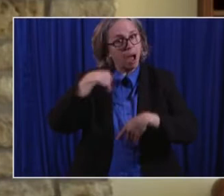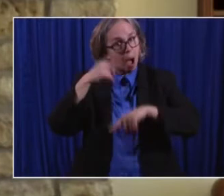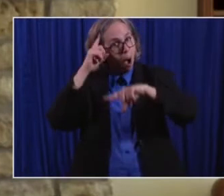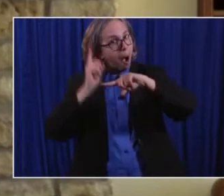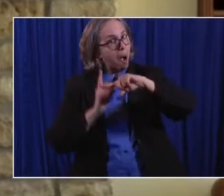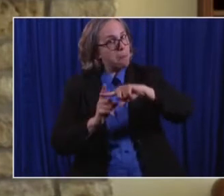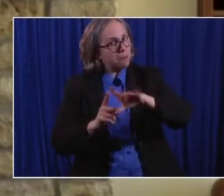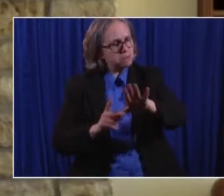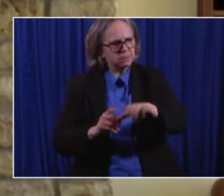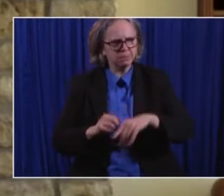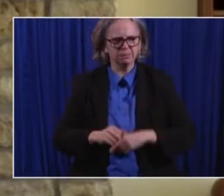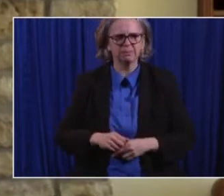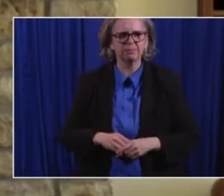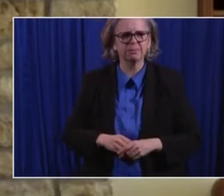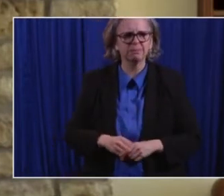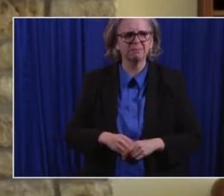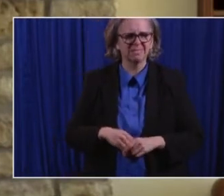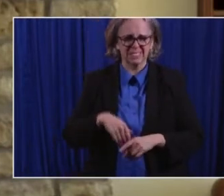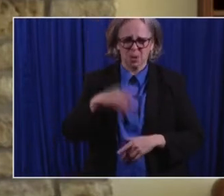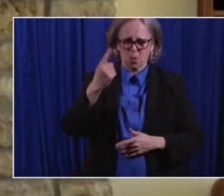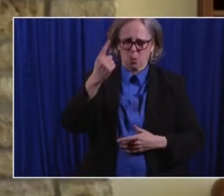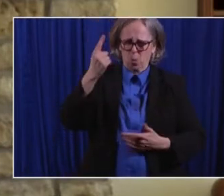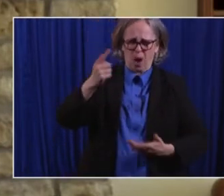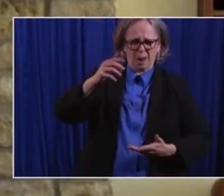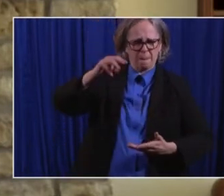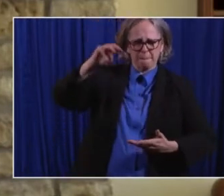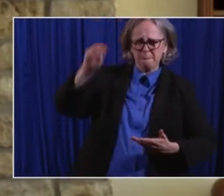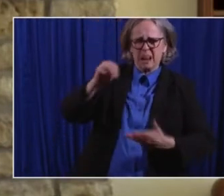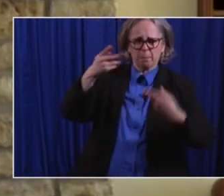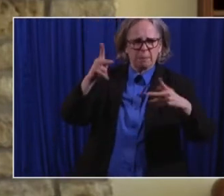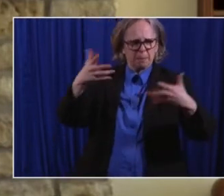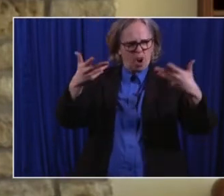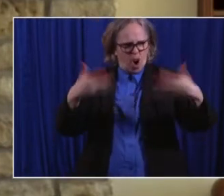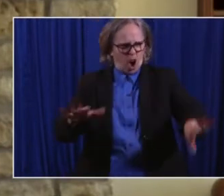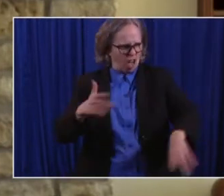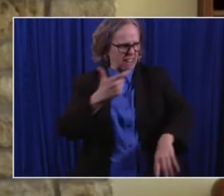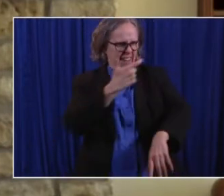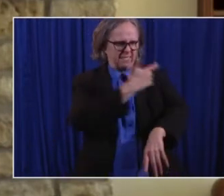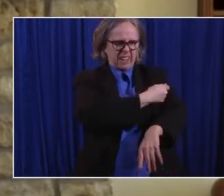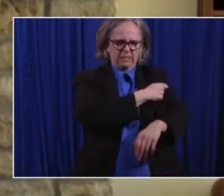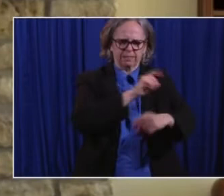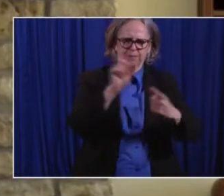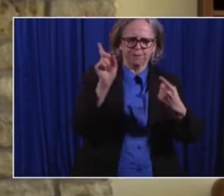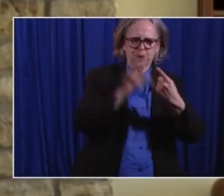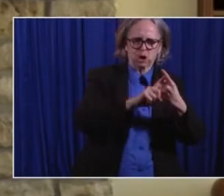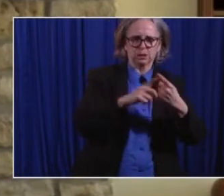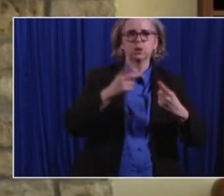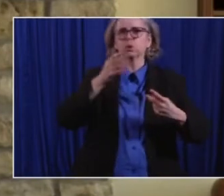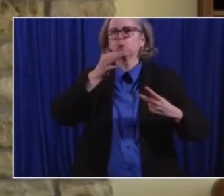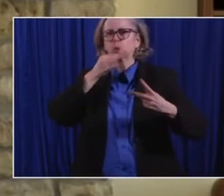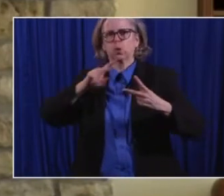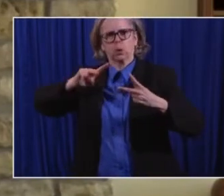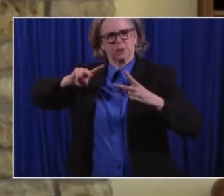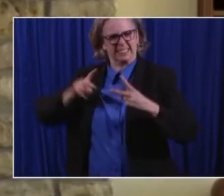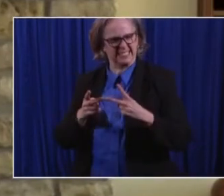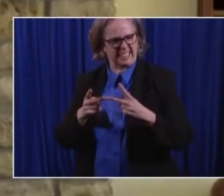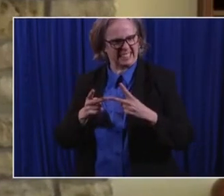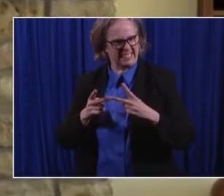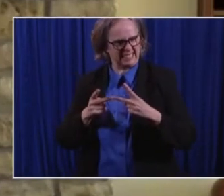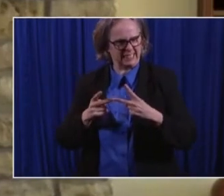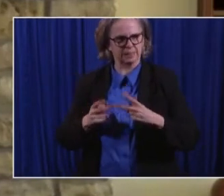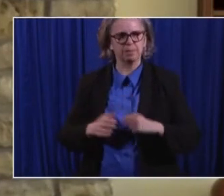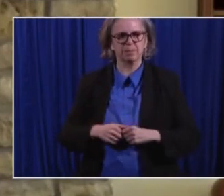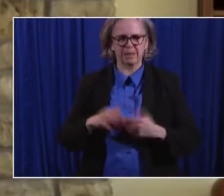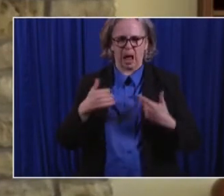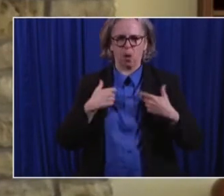shot, and many of them their second shot, and we're moving forward. So let me talk about that bridge for a moment before I